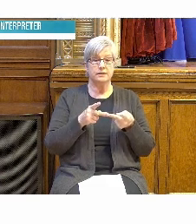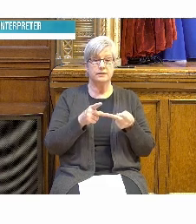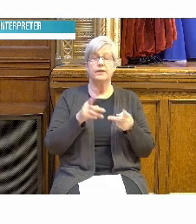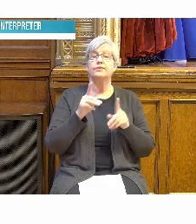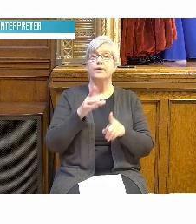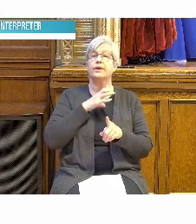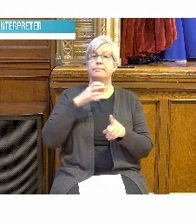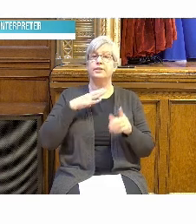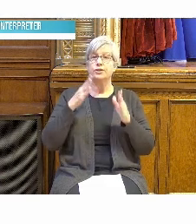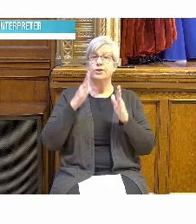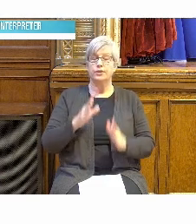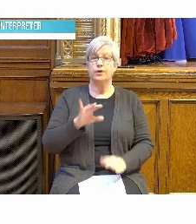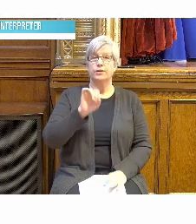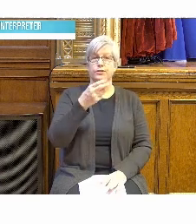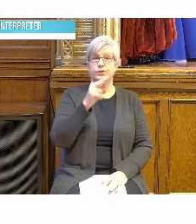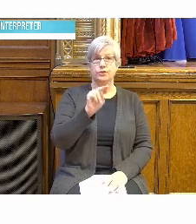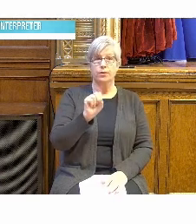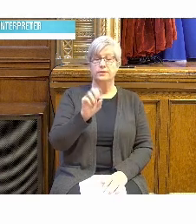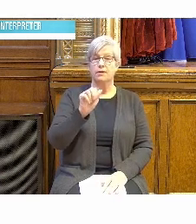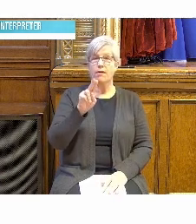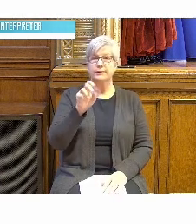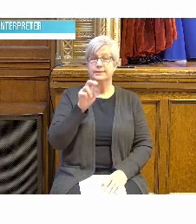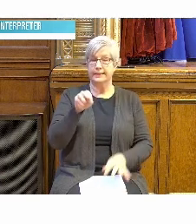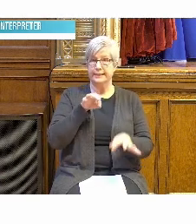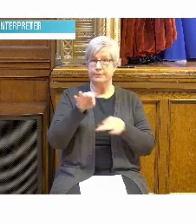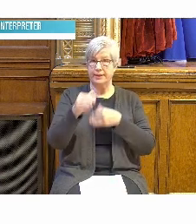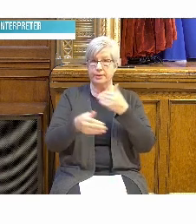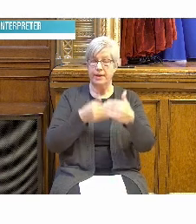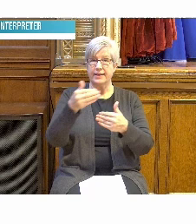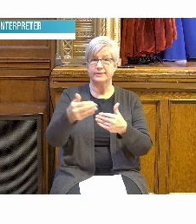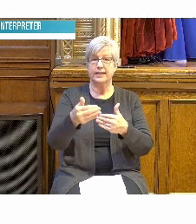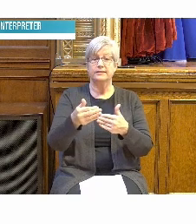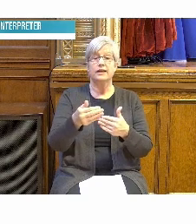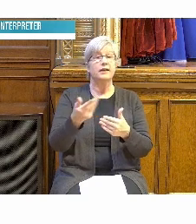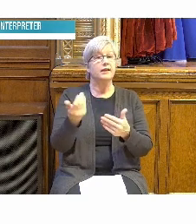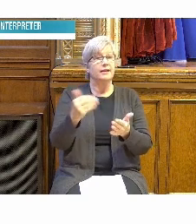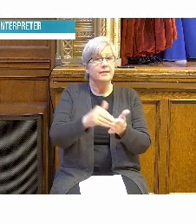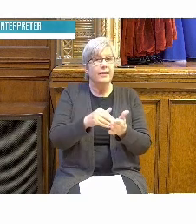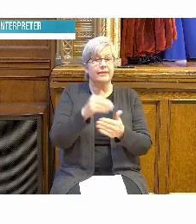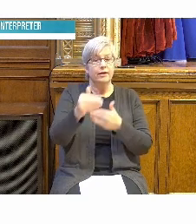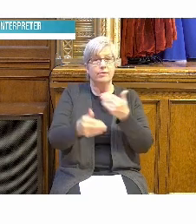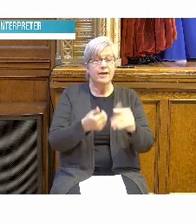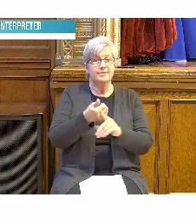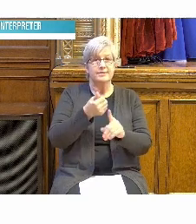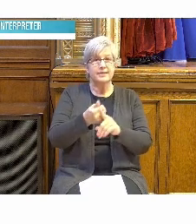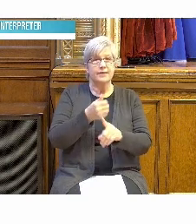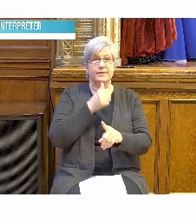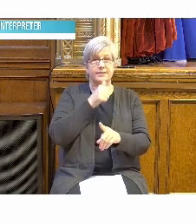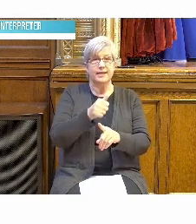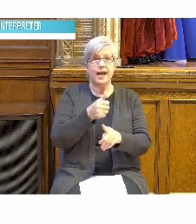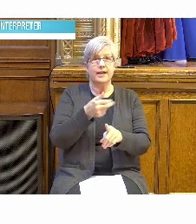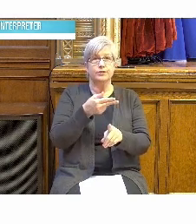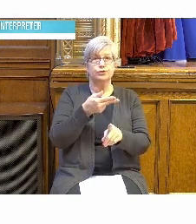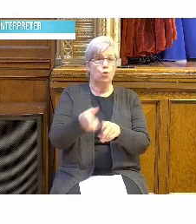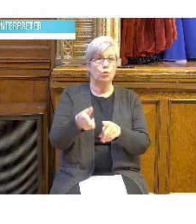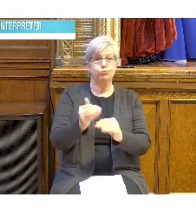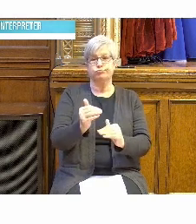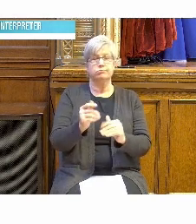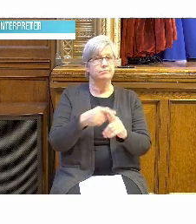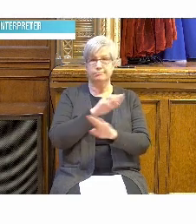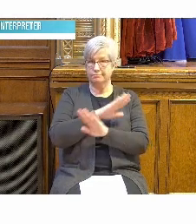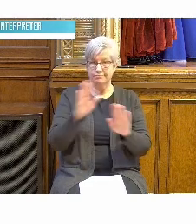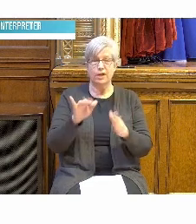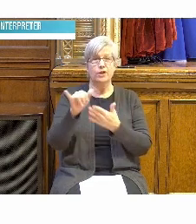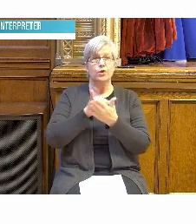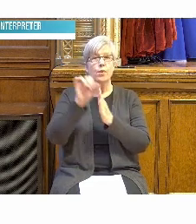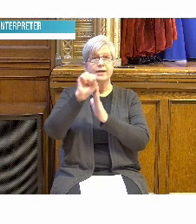process. We've learned that it is certainly a long process when we're working under New York State guidelines. Our partnering